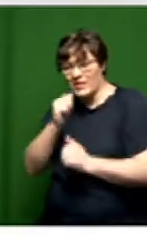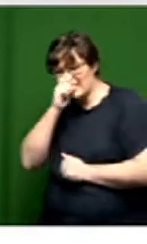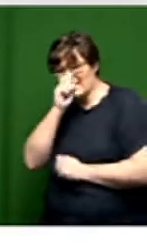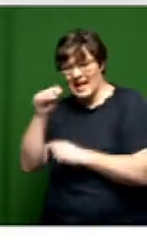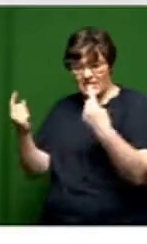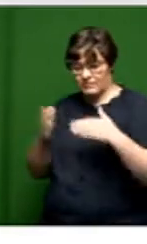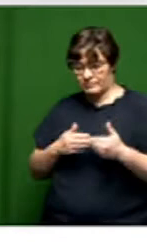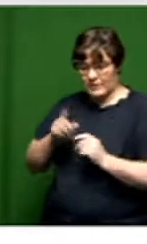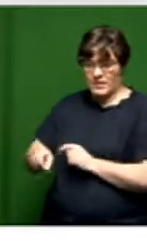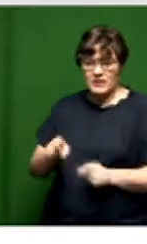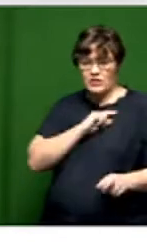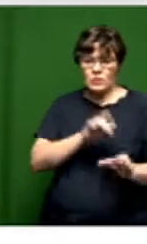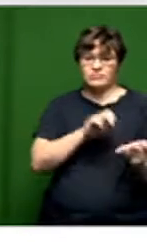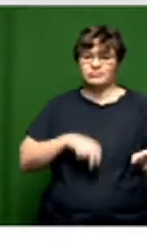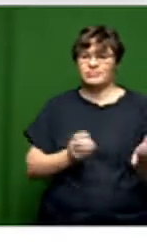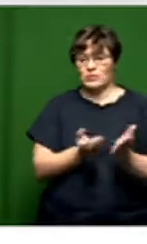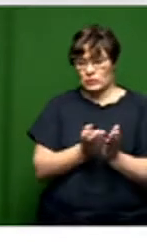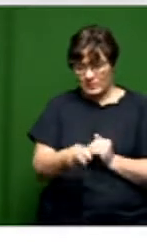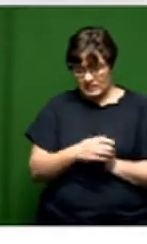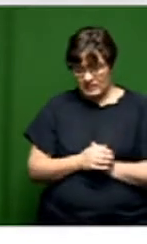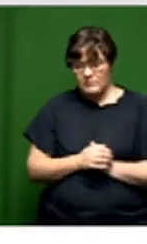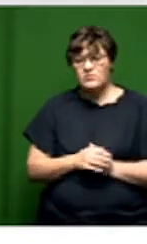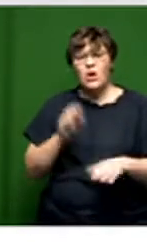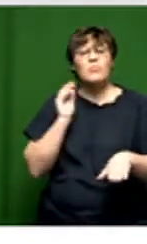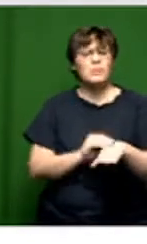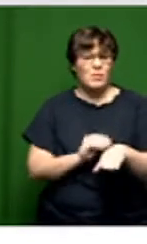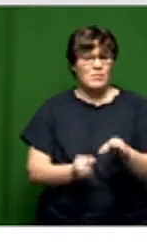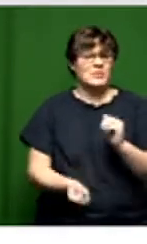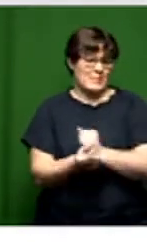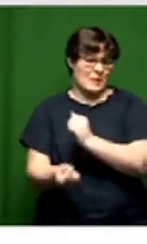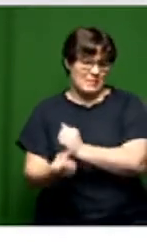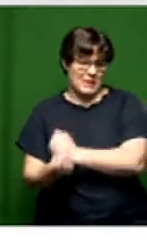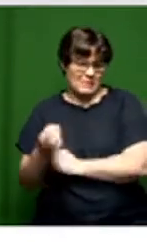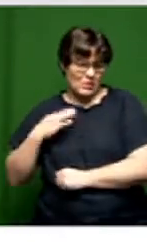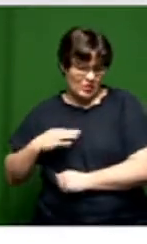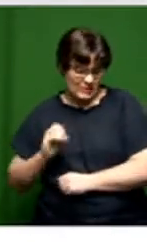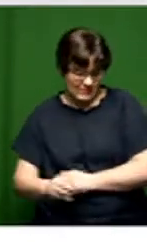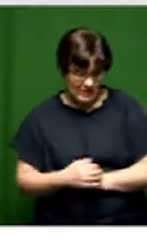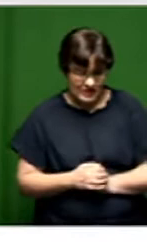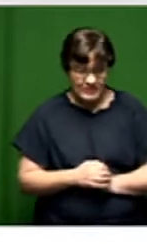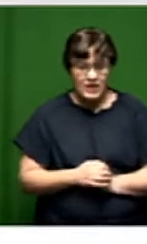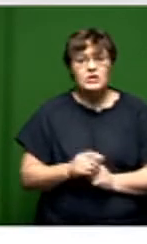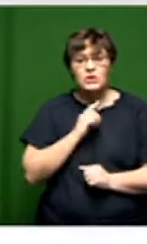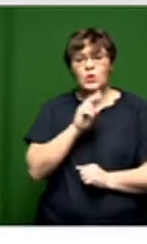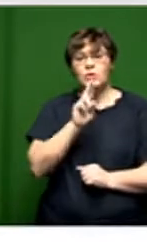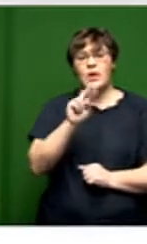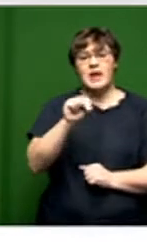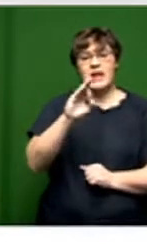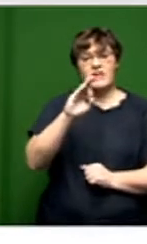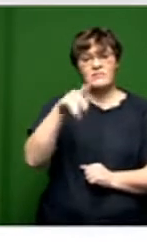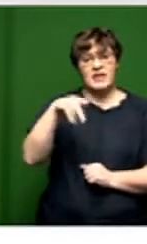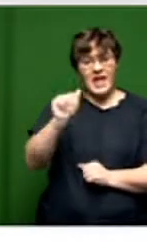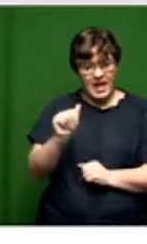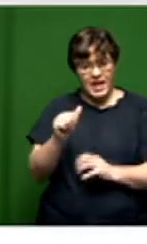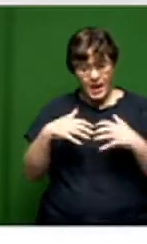just highlighting some of the issues that girls face. So what interventions do the UNFPA have